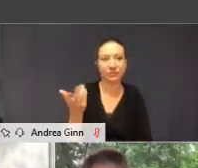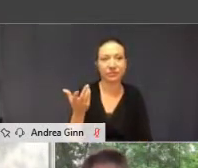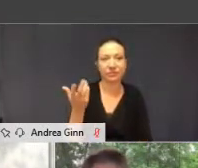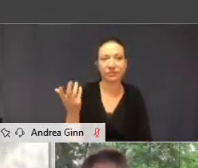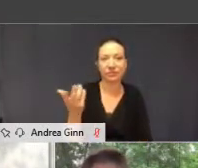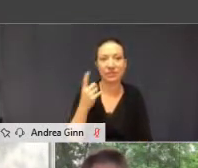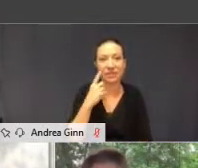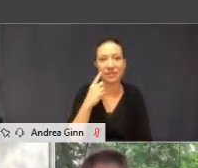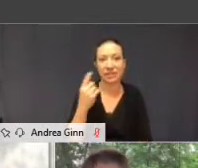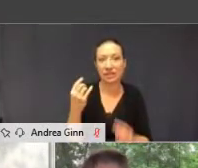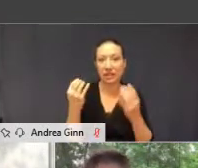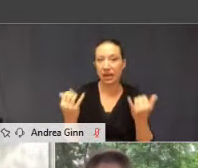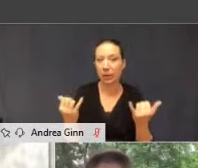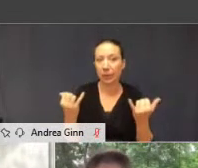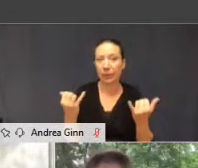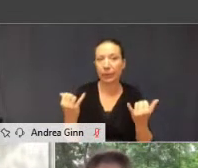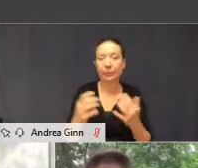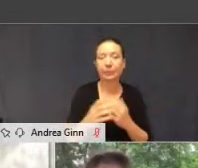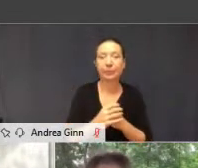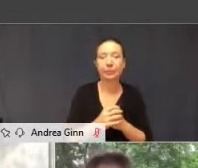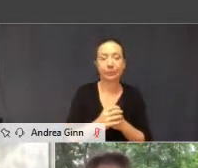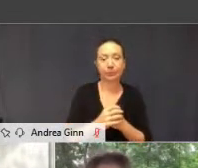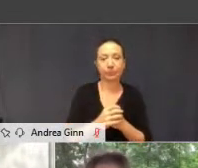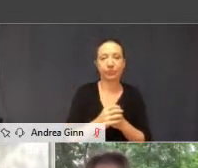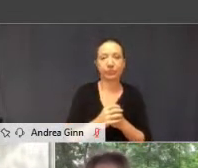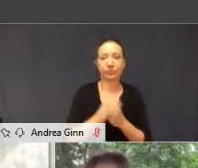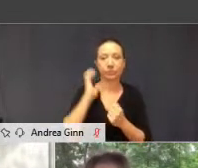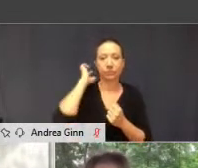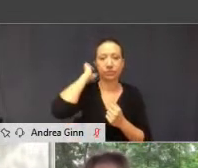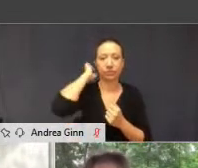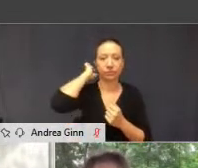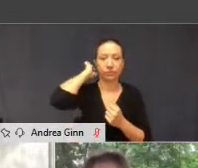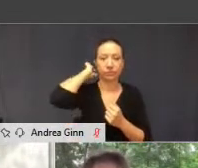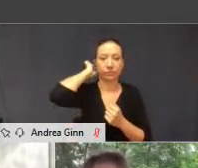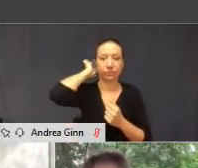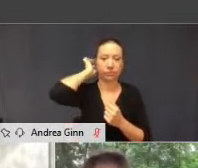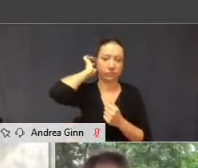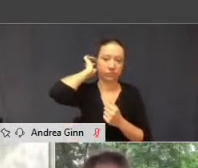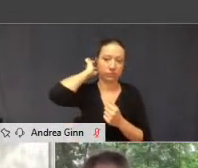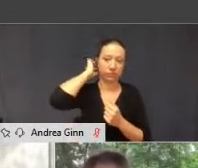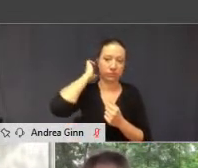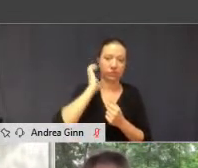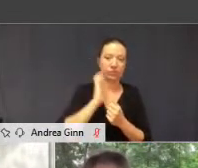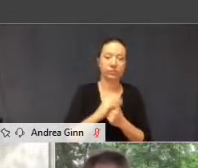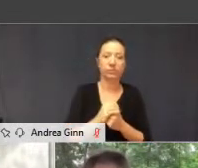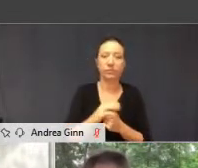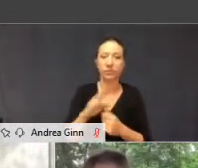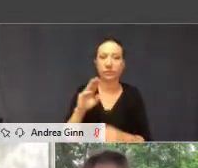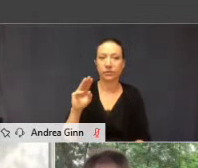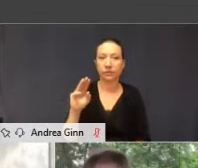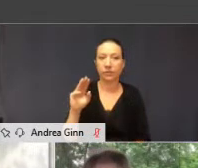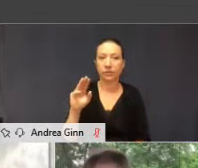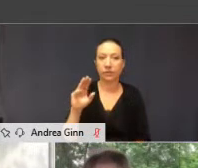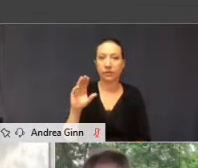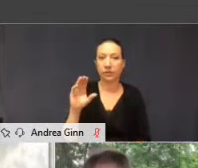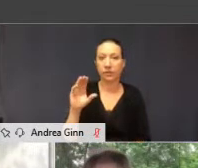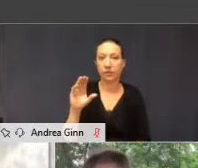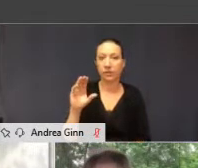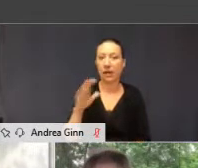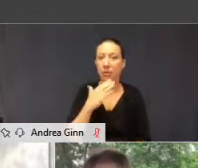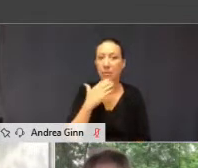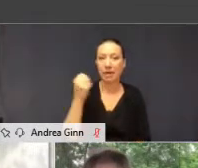I think right now we're in Medicaid. Danny Sandoval, our best CFO in state government, is on the